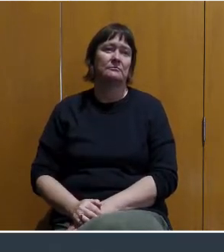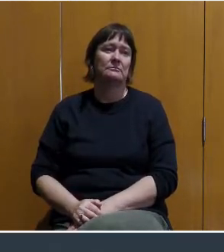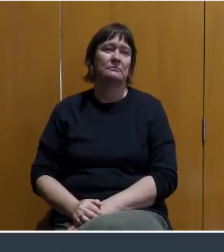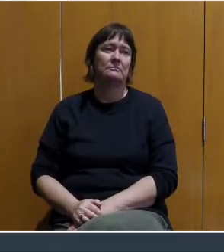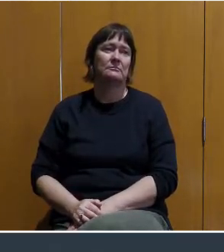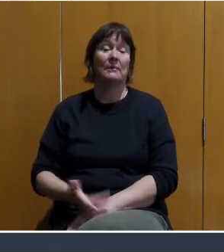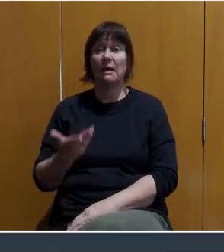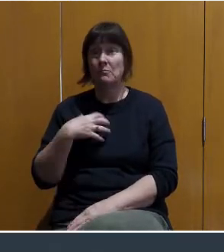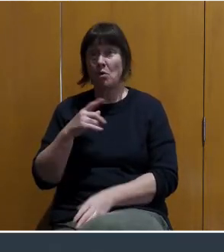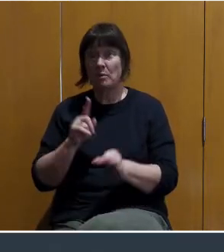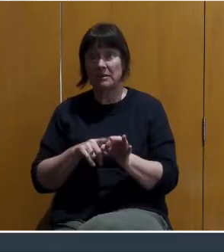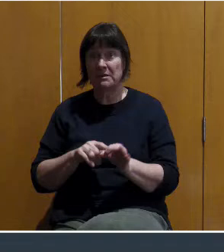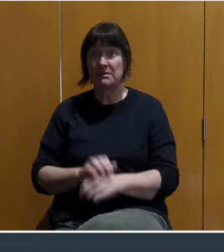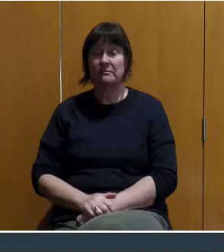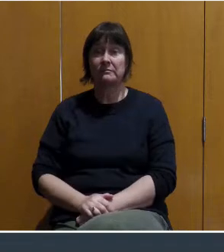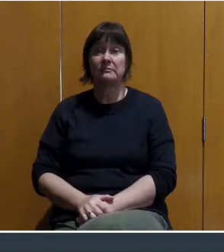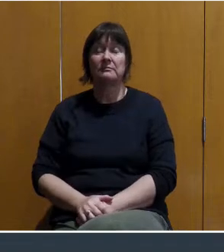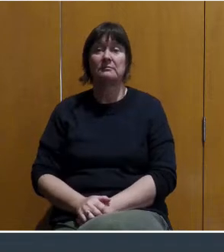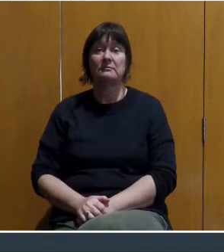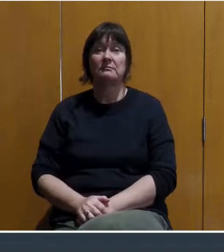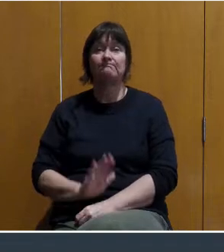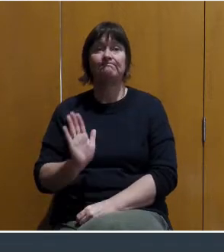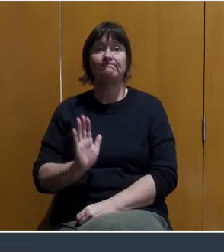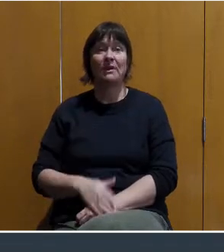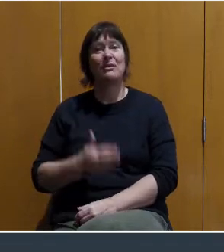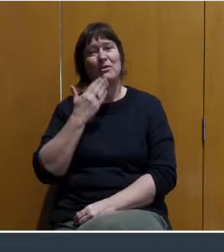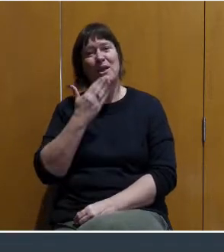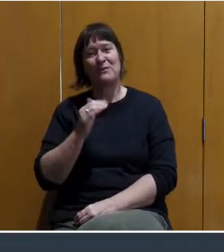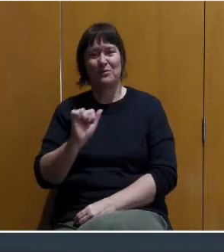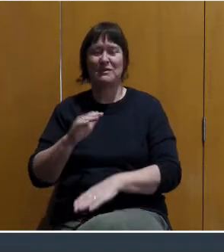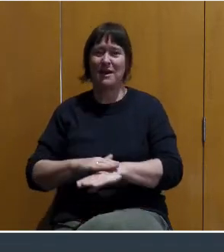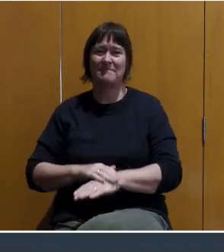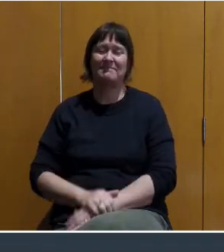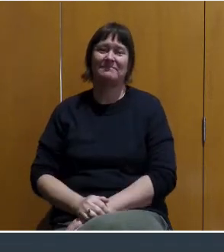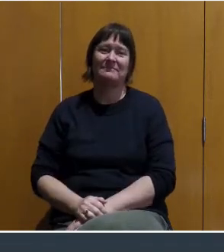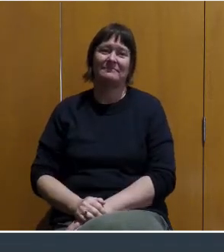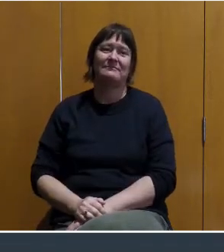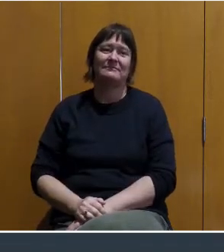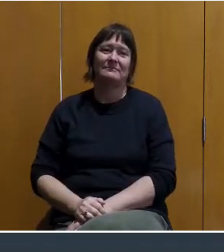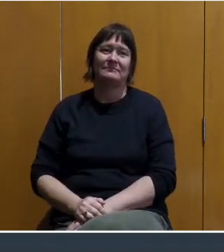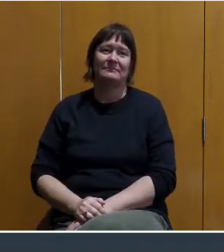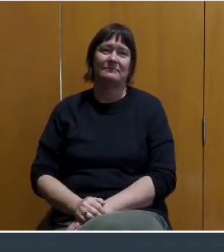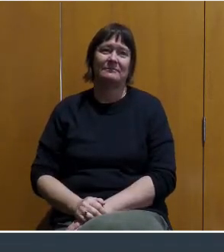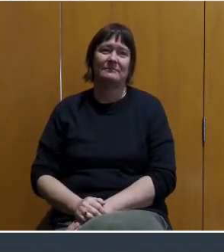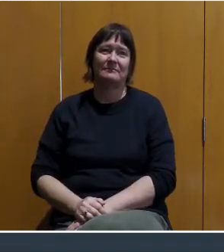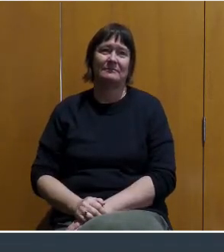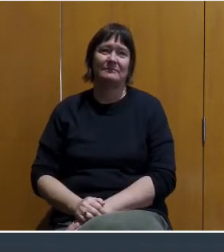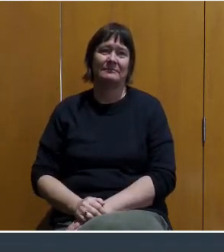Any further questions? No. Thank you very much for your time today, Gavin. Thank you.